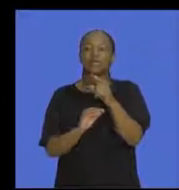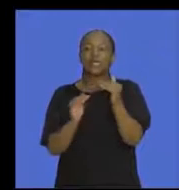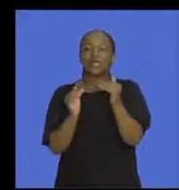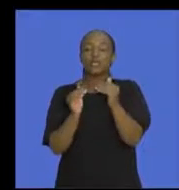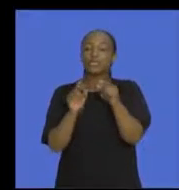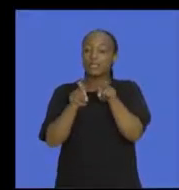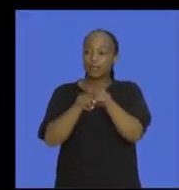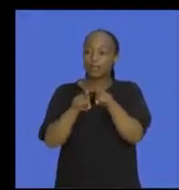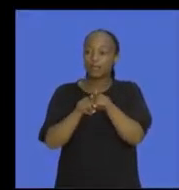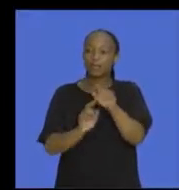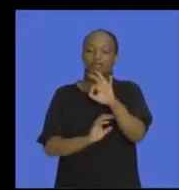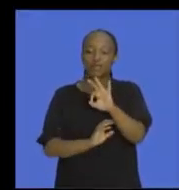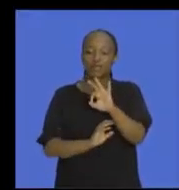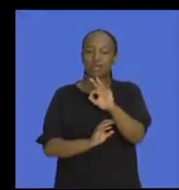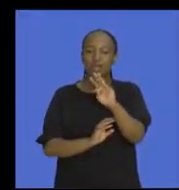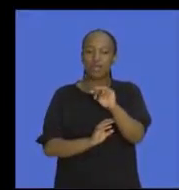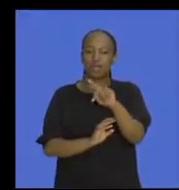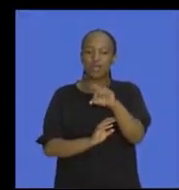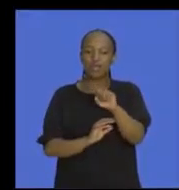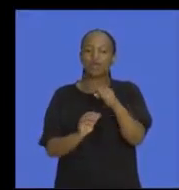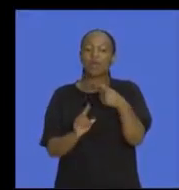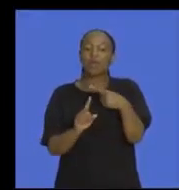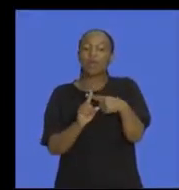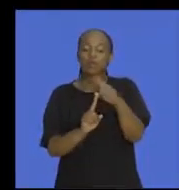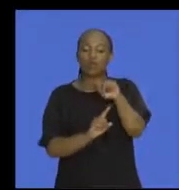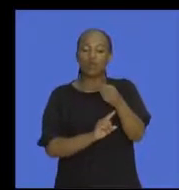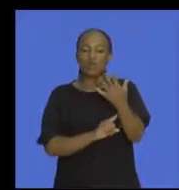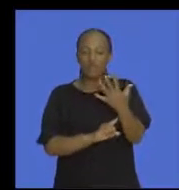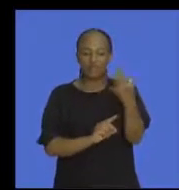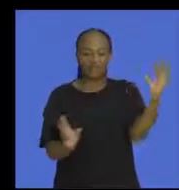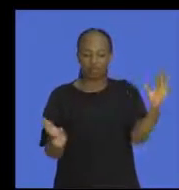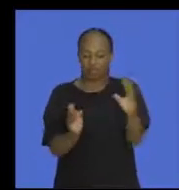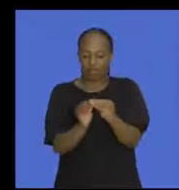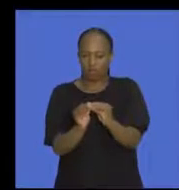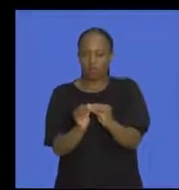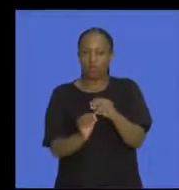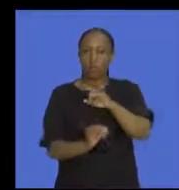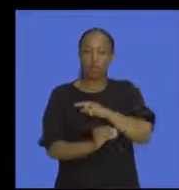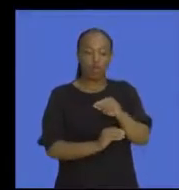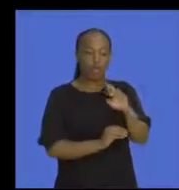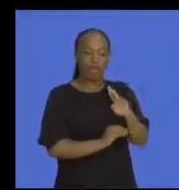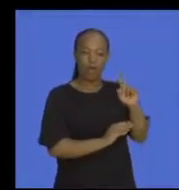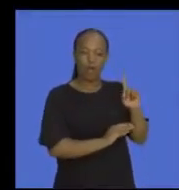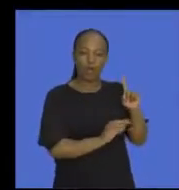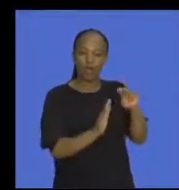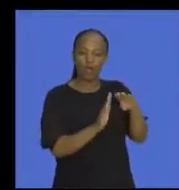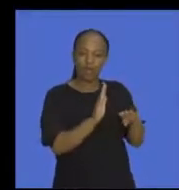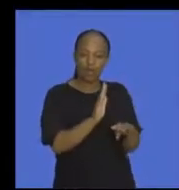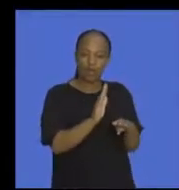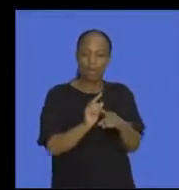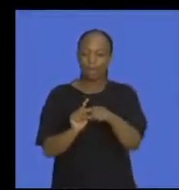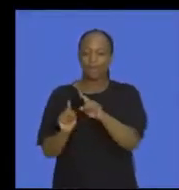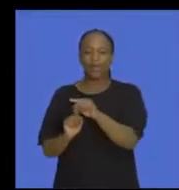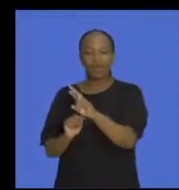to, you know, the 3 amperes plus the 1.5. And take note, R1 is